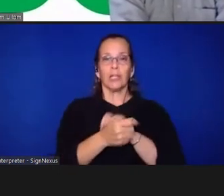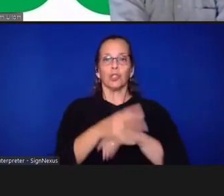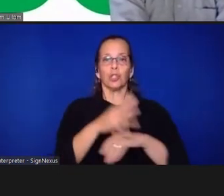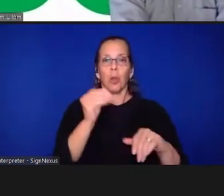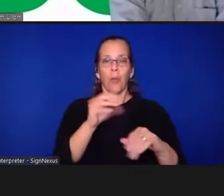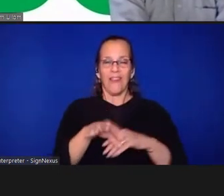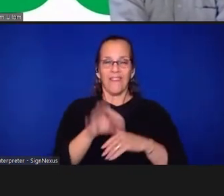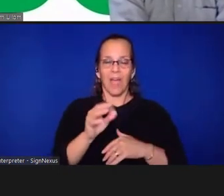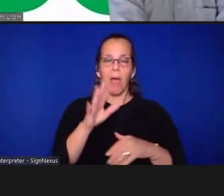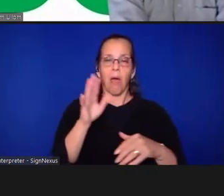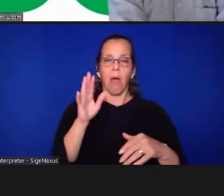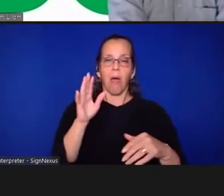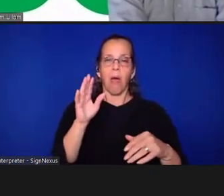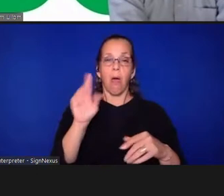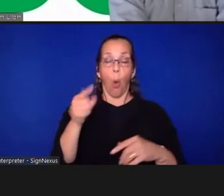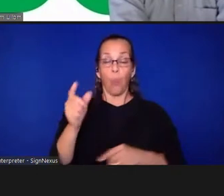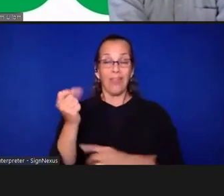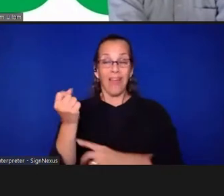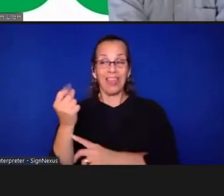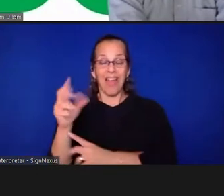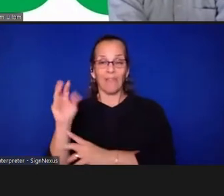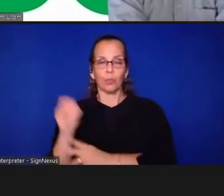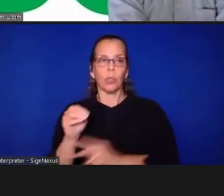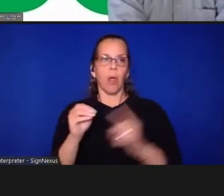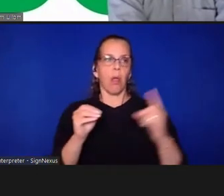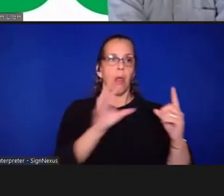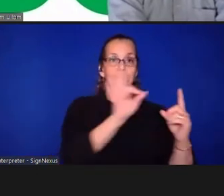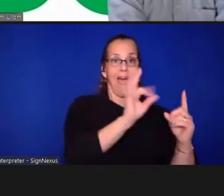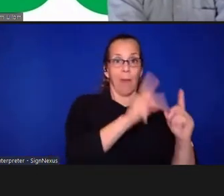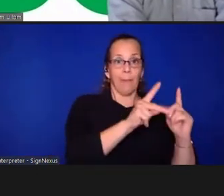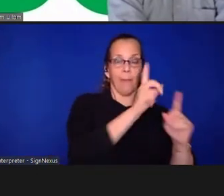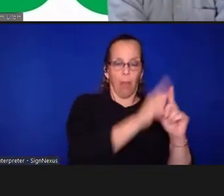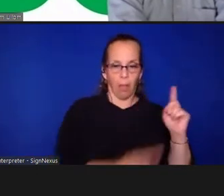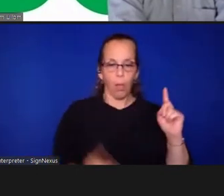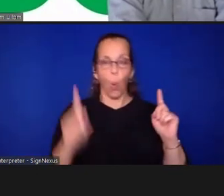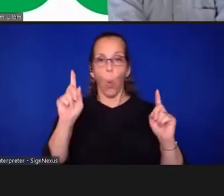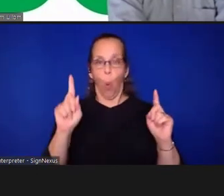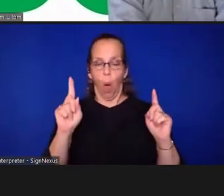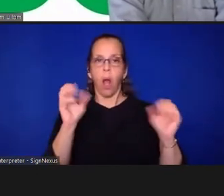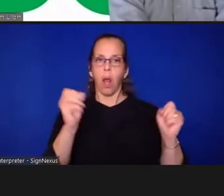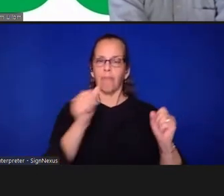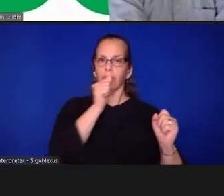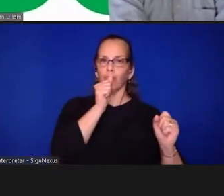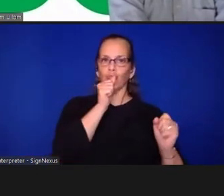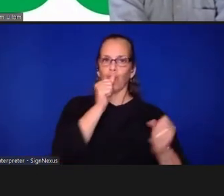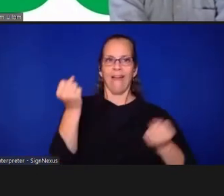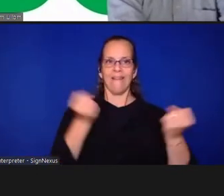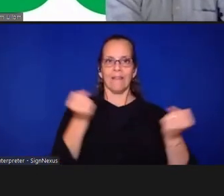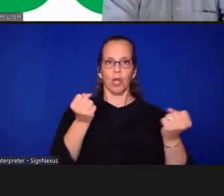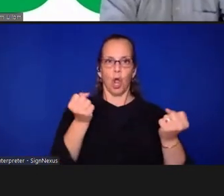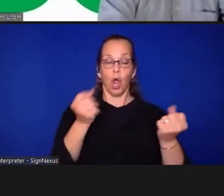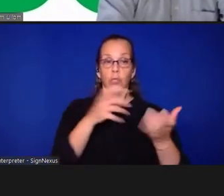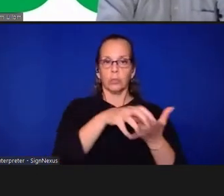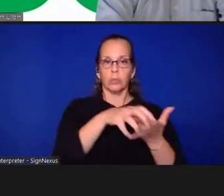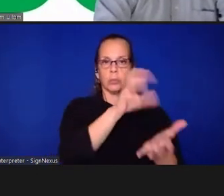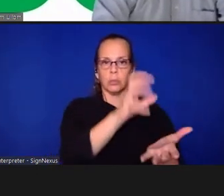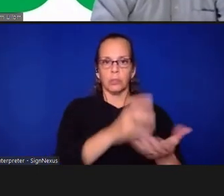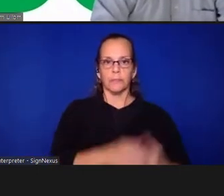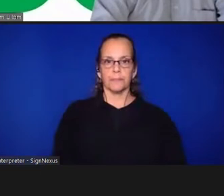11 or one in nine people community Manhattan by single person private Vehicles who are disproportionately wealthy